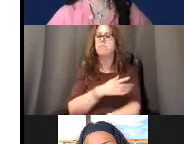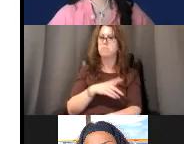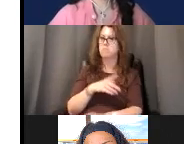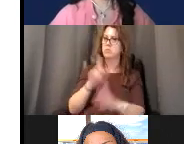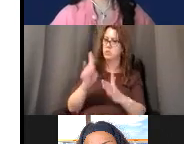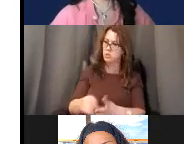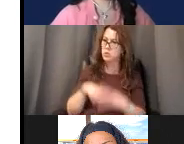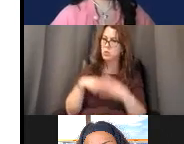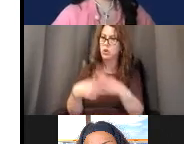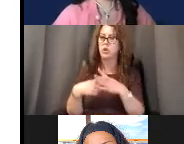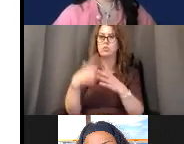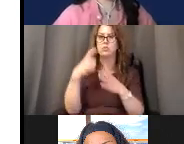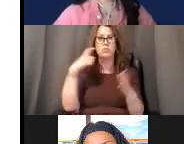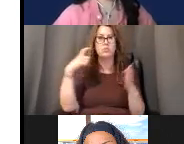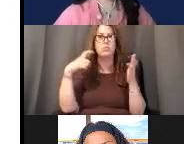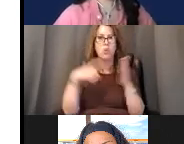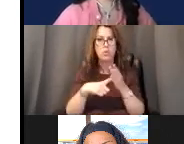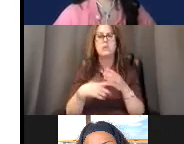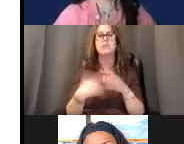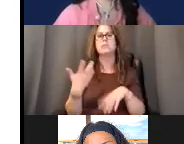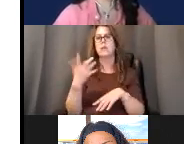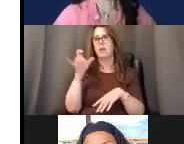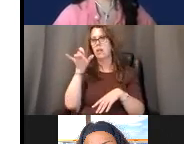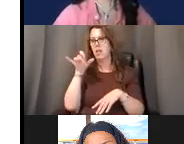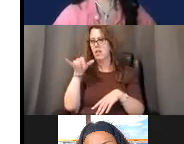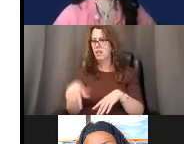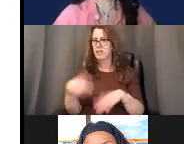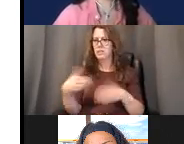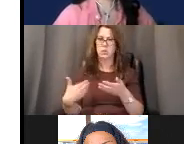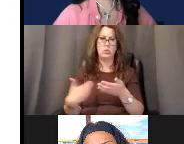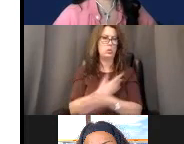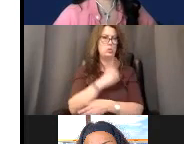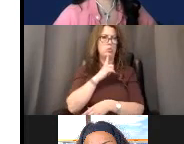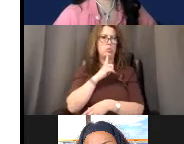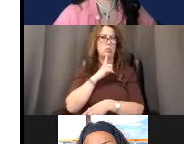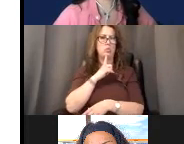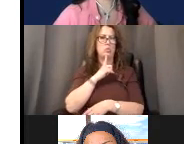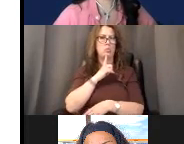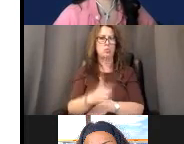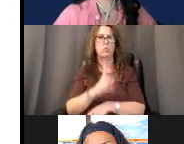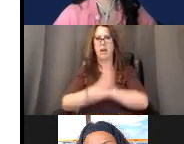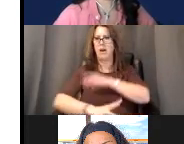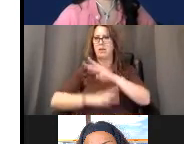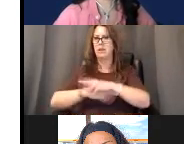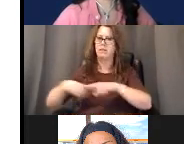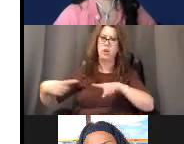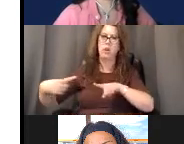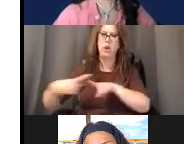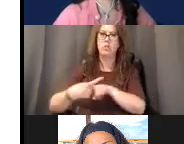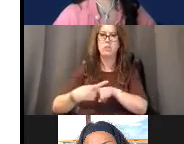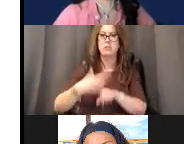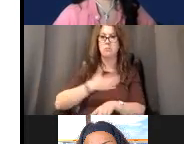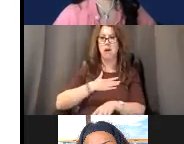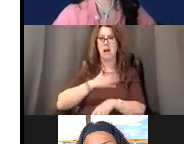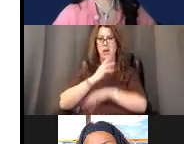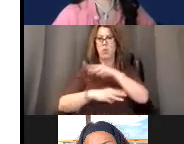with disappointment as this new reality contradicts my worldview. I feel personally really angry,